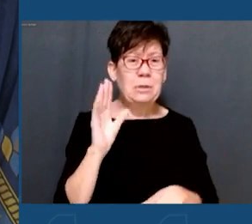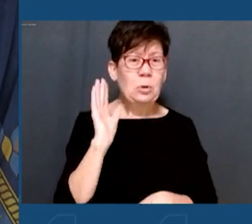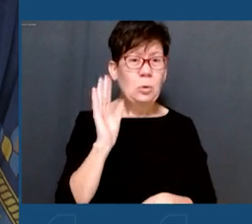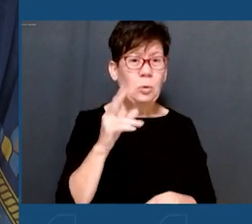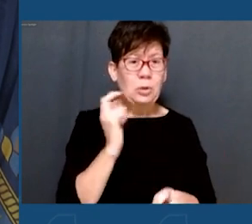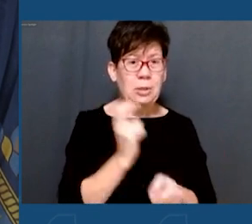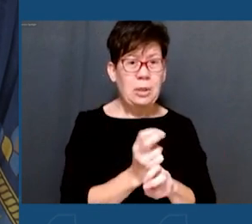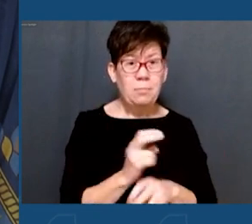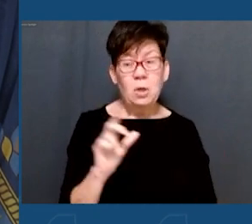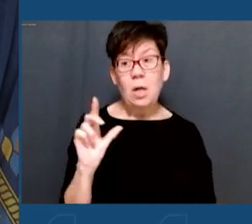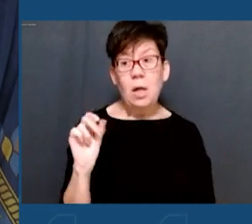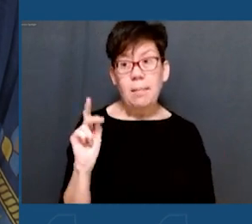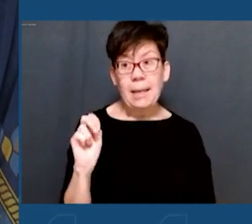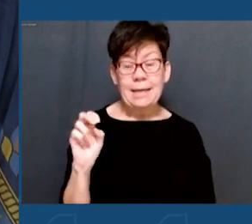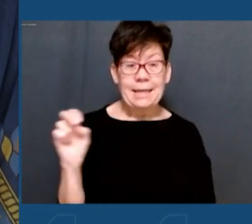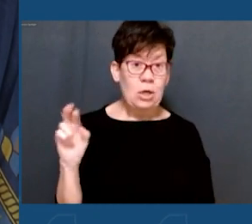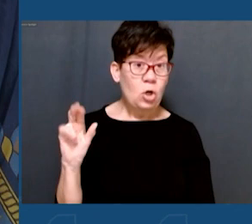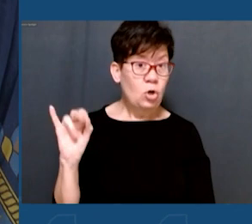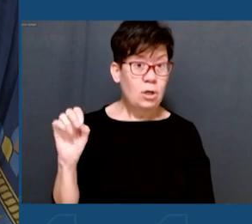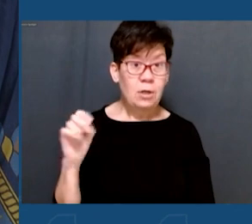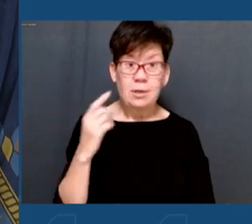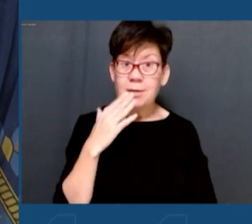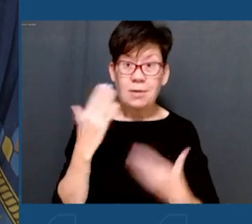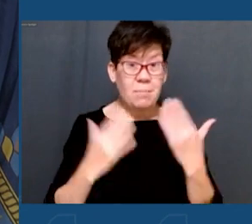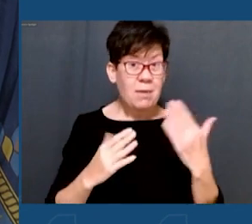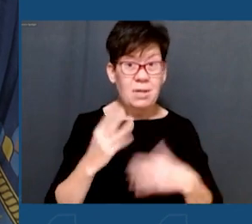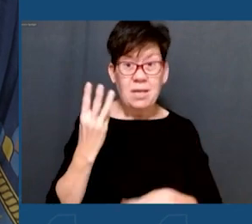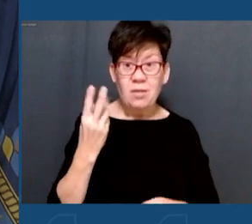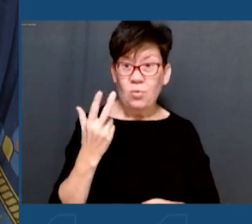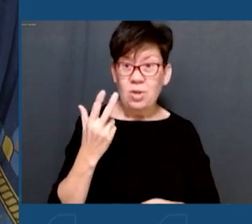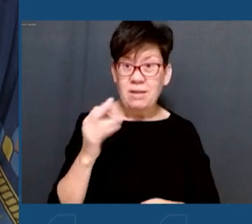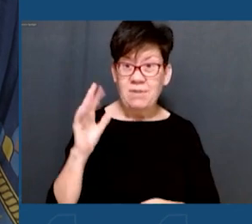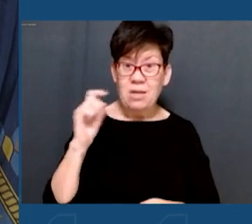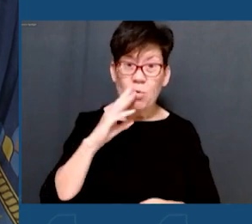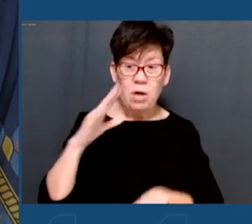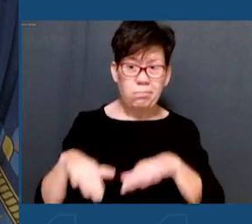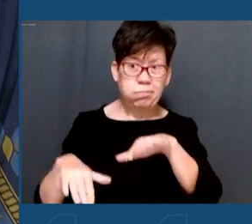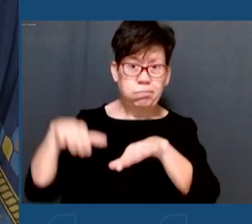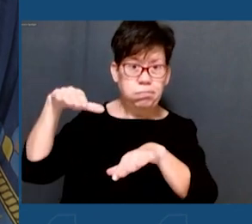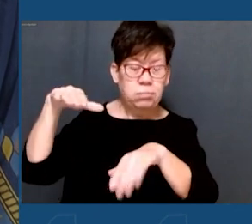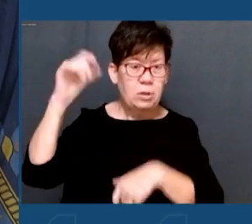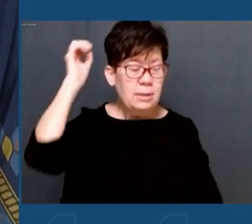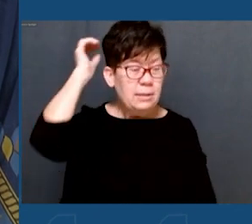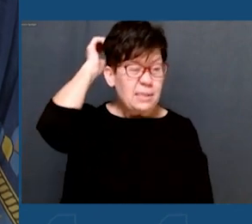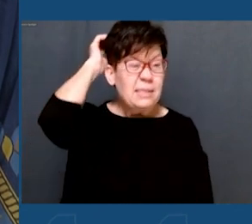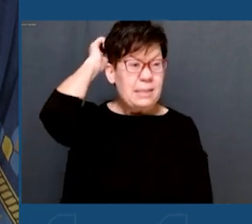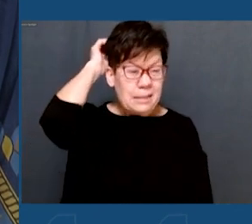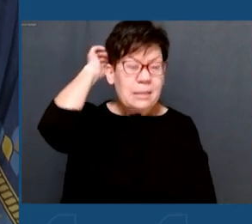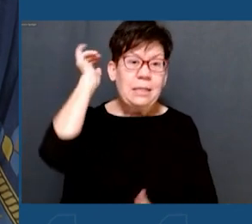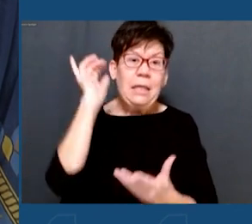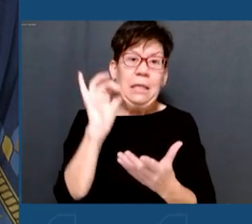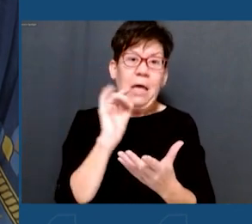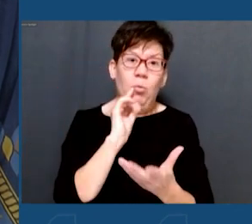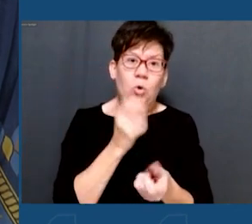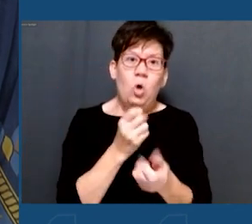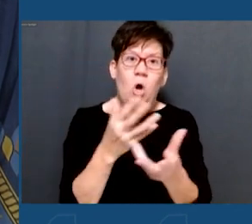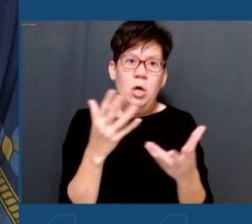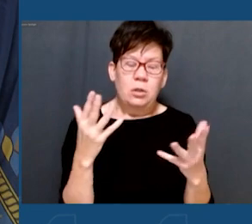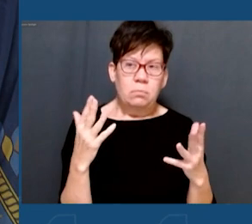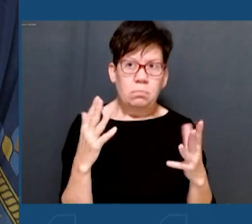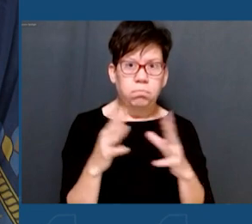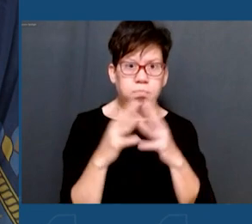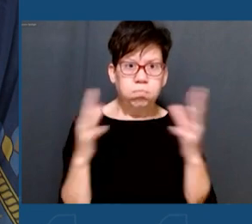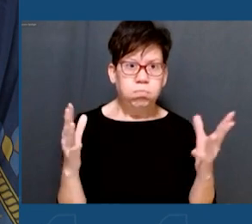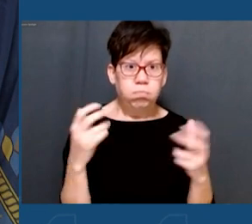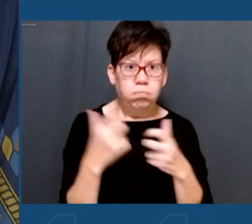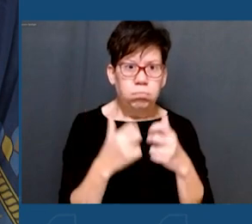be 3 feet above flood level. That is going to wreak a lot of havoc in our community. High